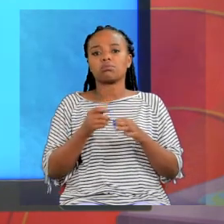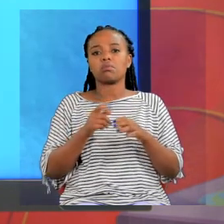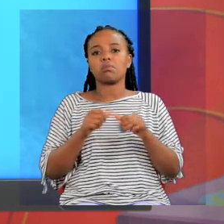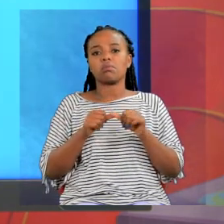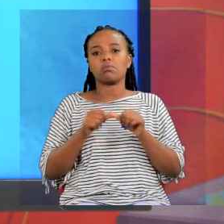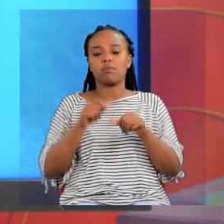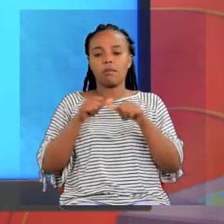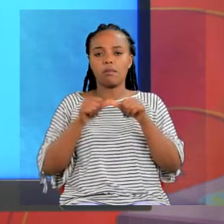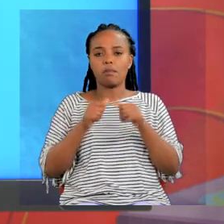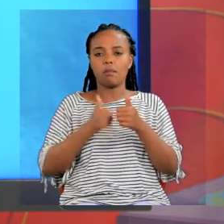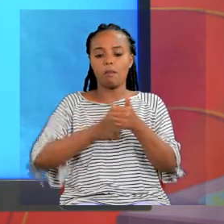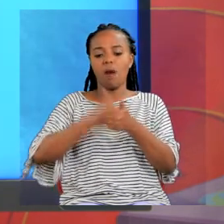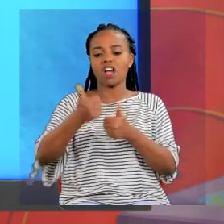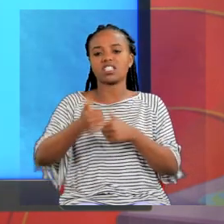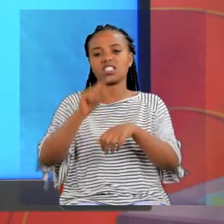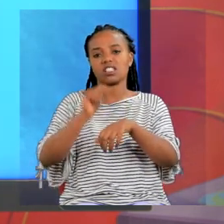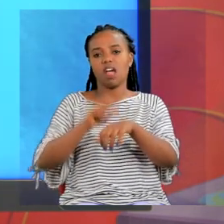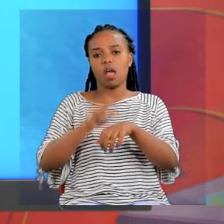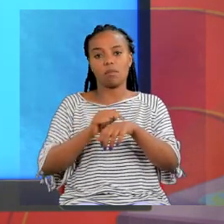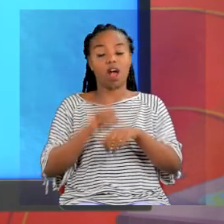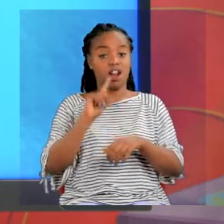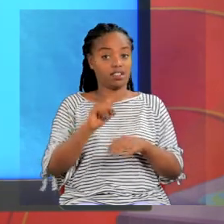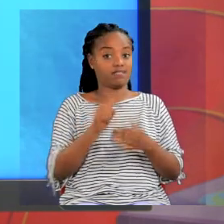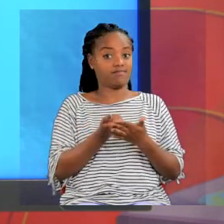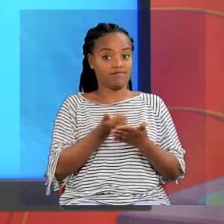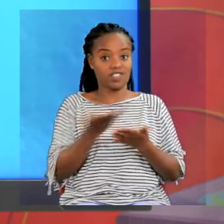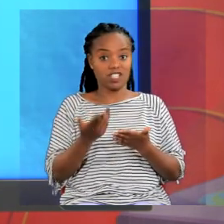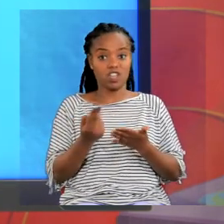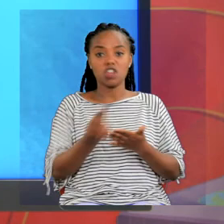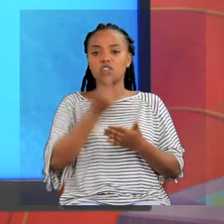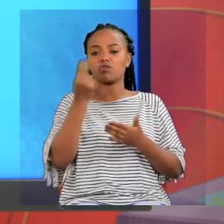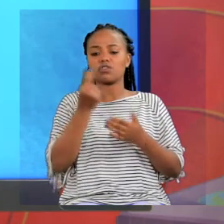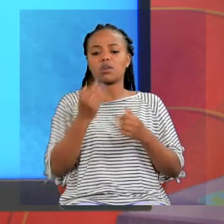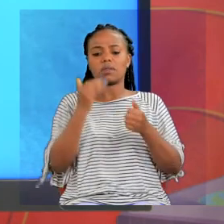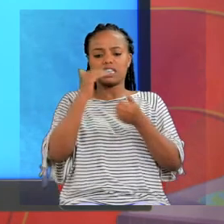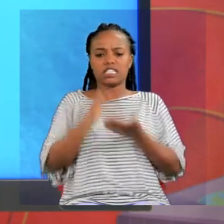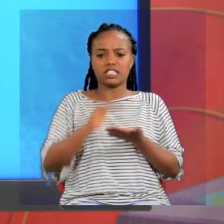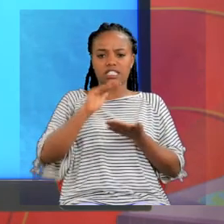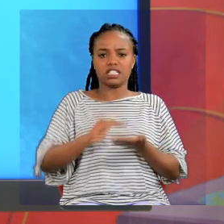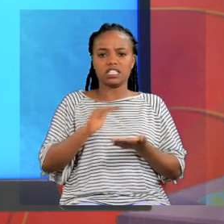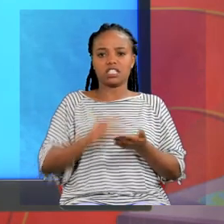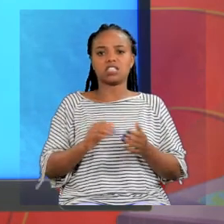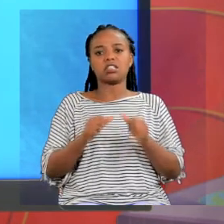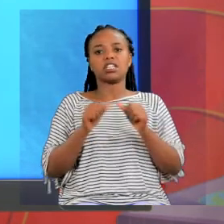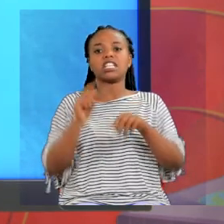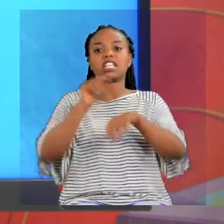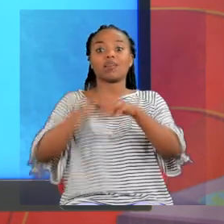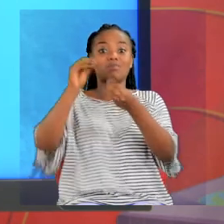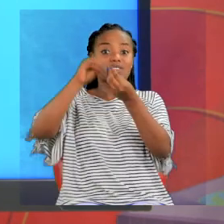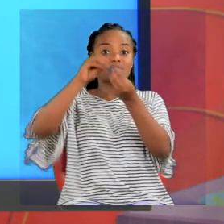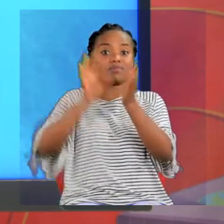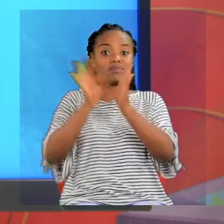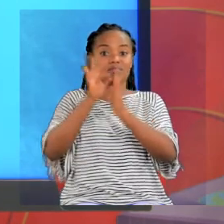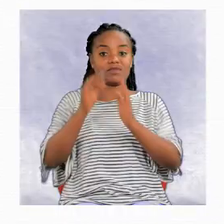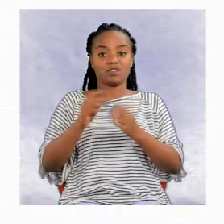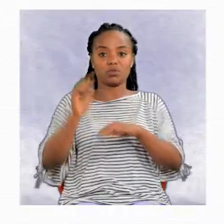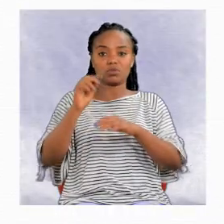When a certain material, its usefulness decreases throughout the time. So we call this